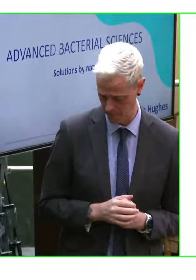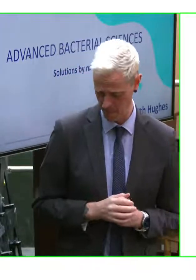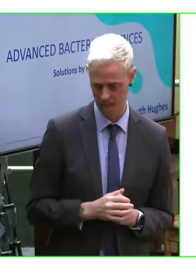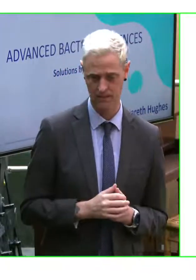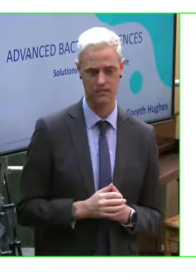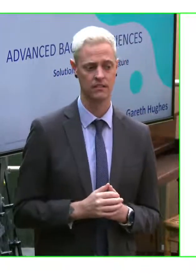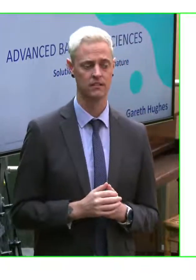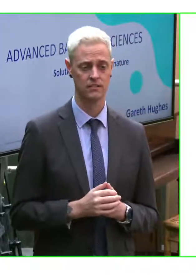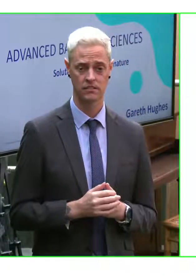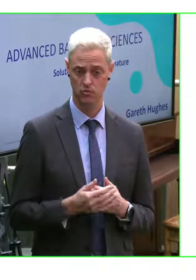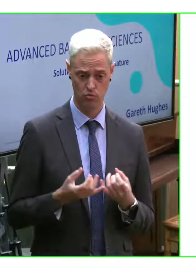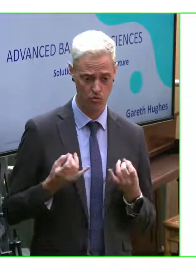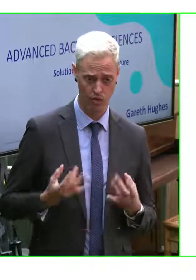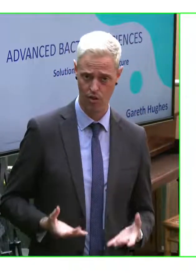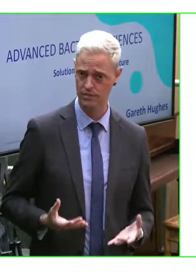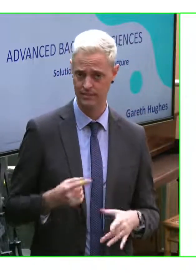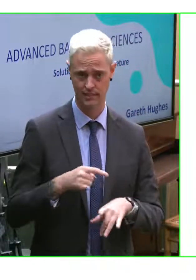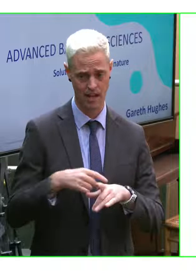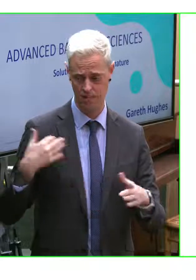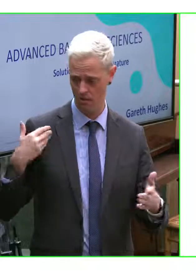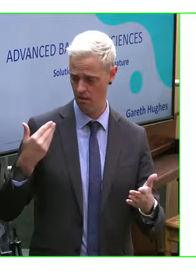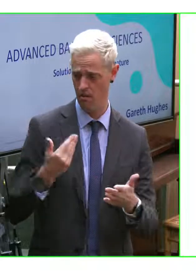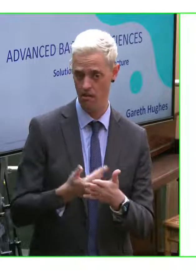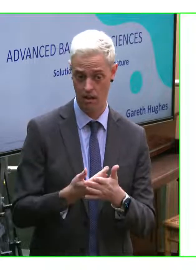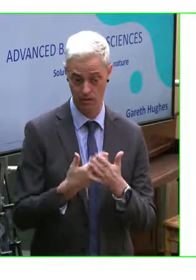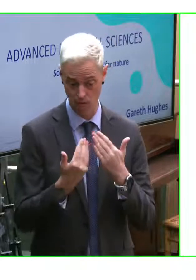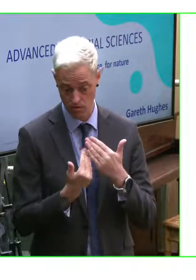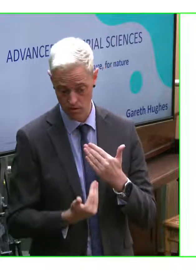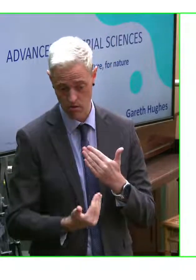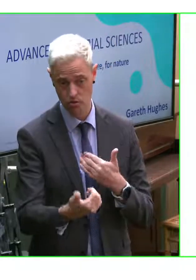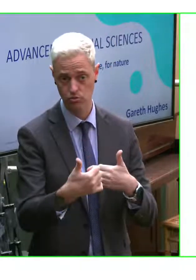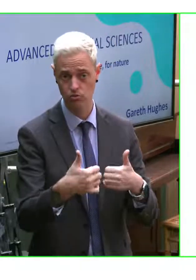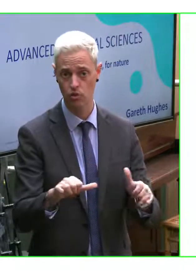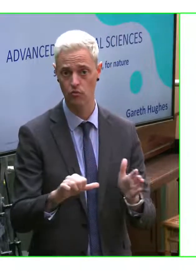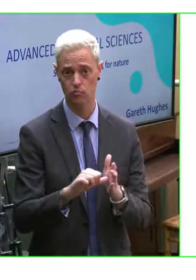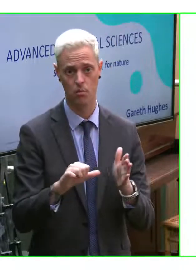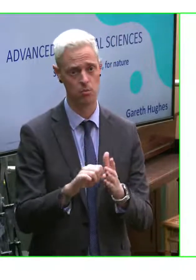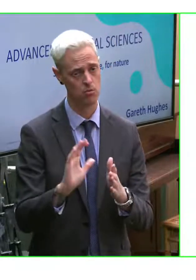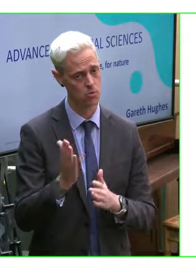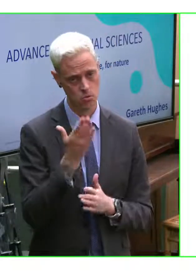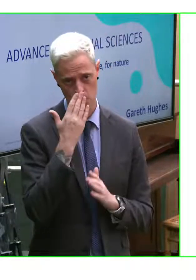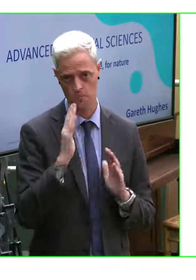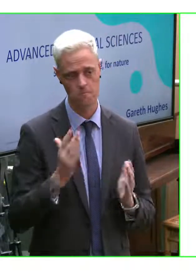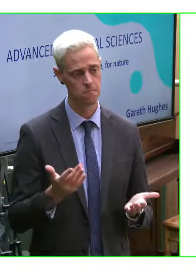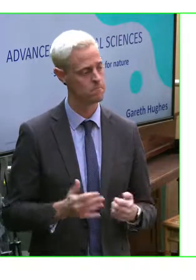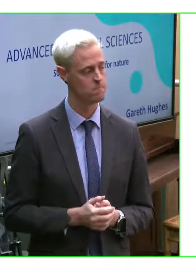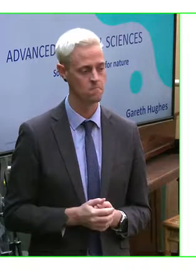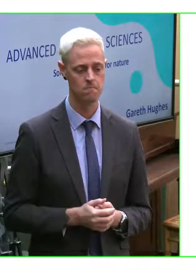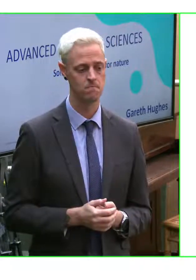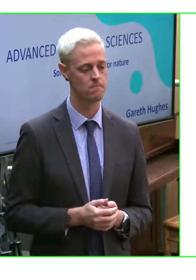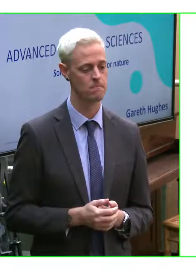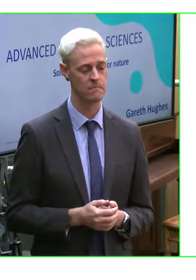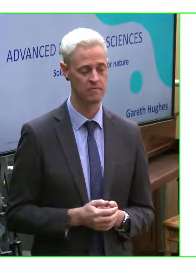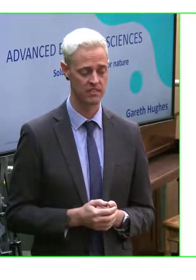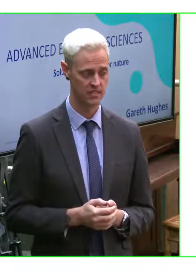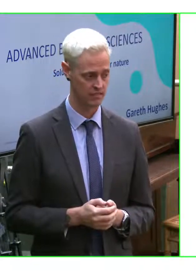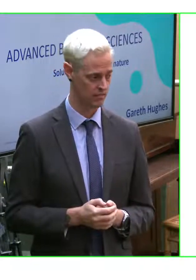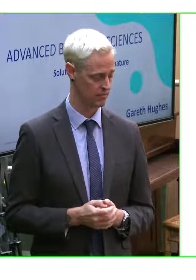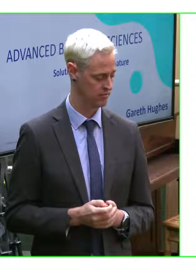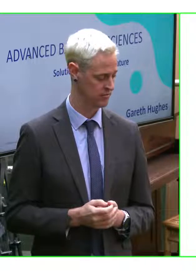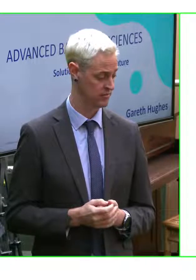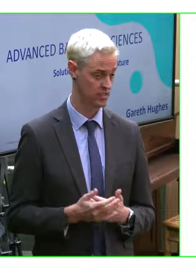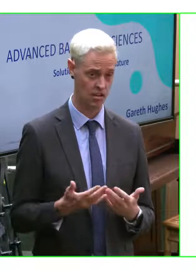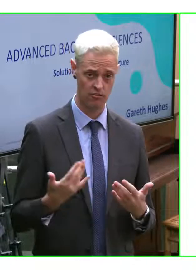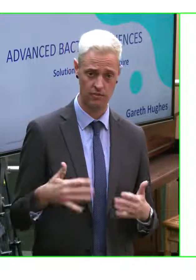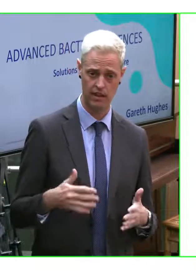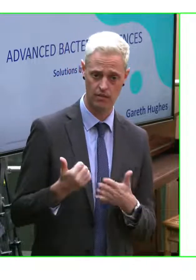time we've lost and how little time we have to solve the problems. And I'm covered with the scars of helping